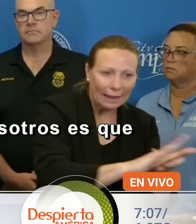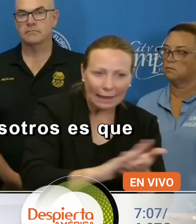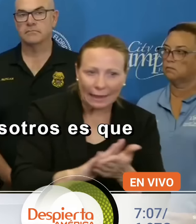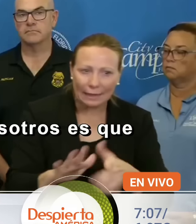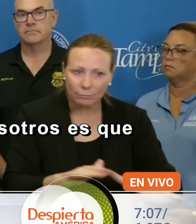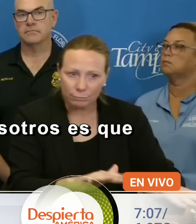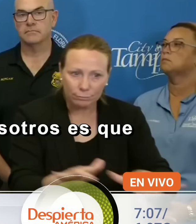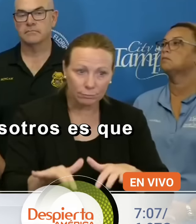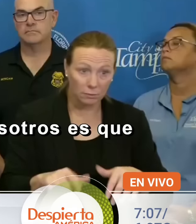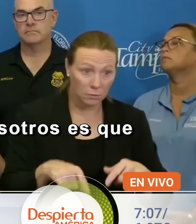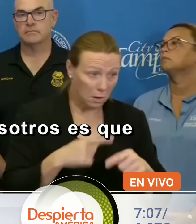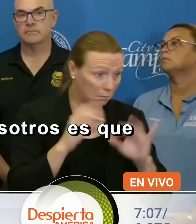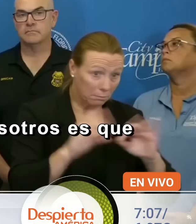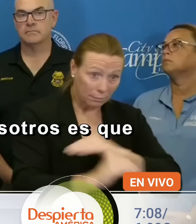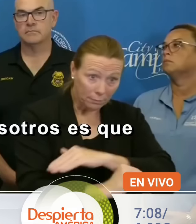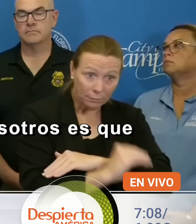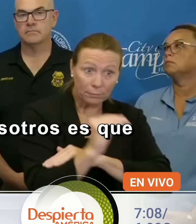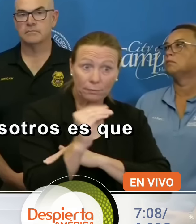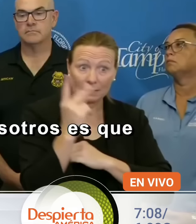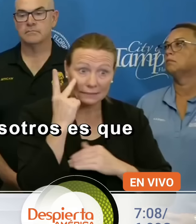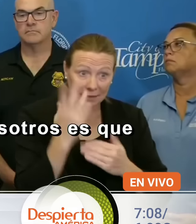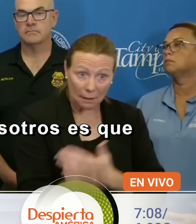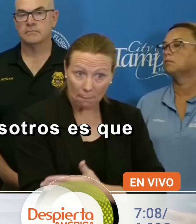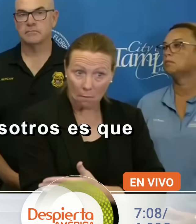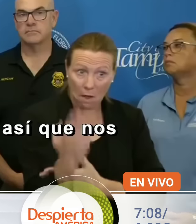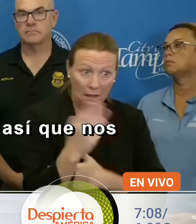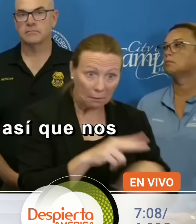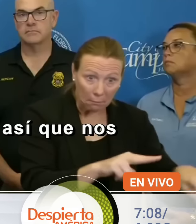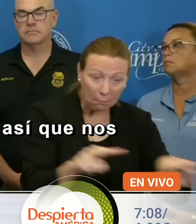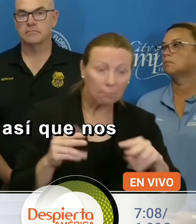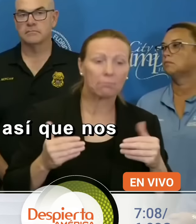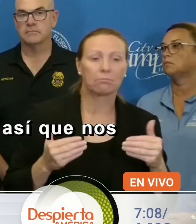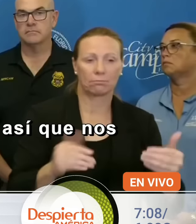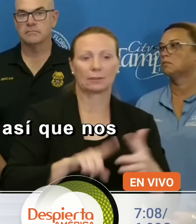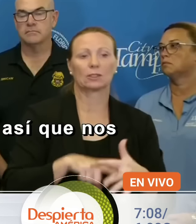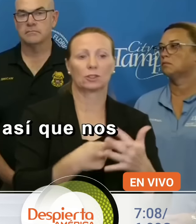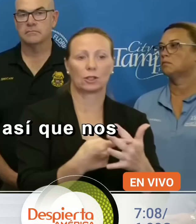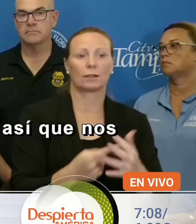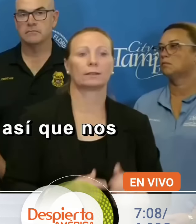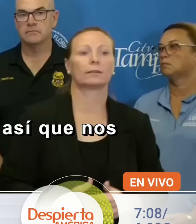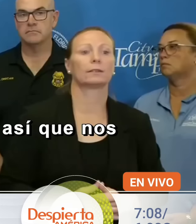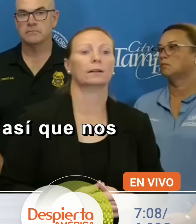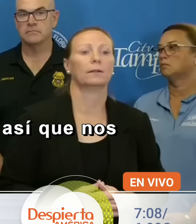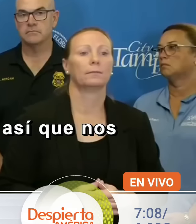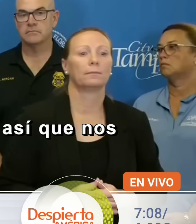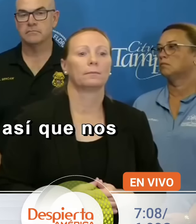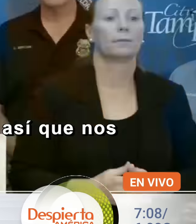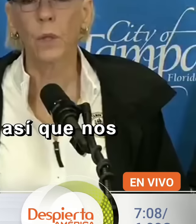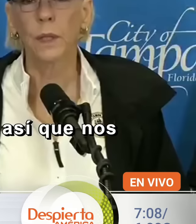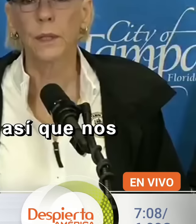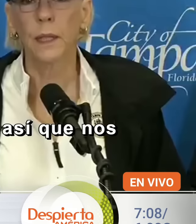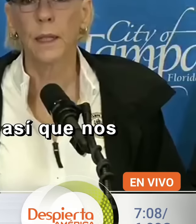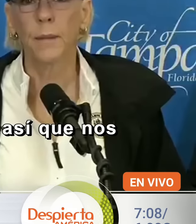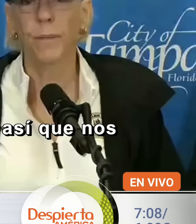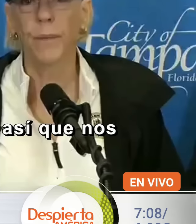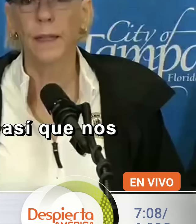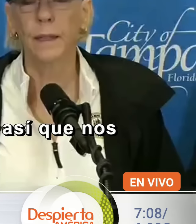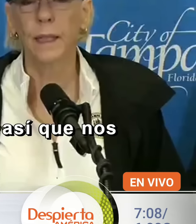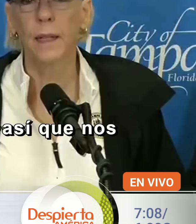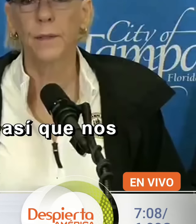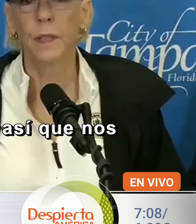One of the blessings for us is that we didn't see that predicted storm surge, so that